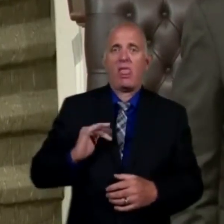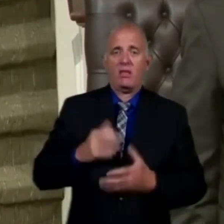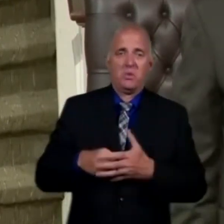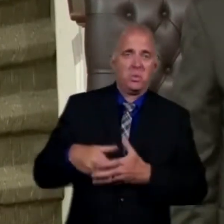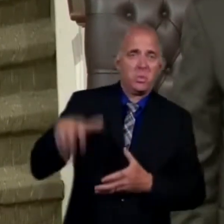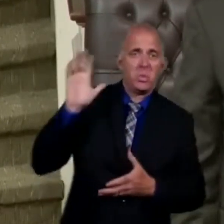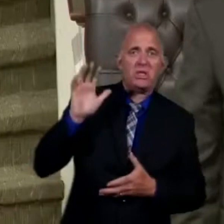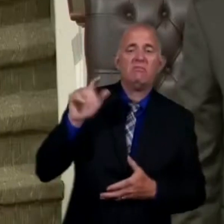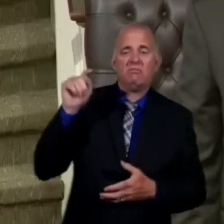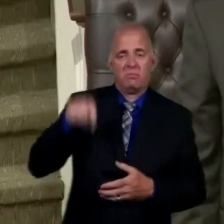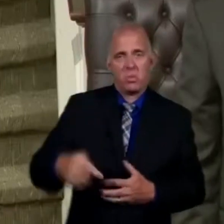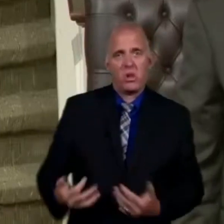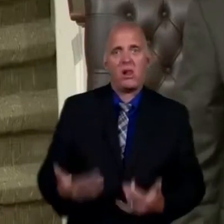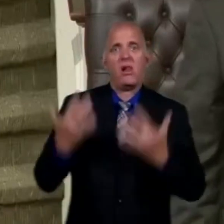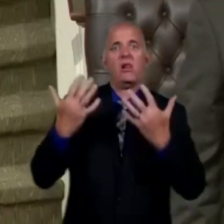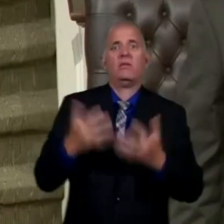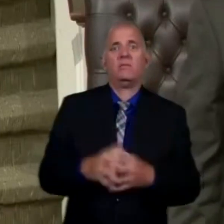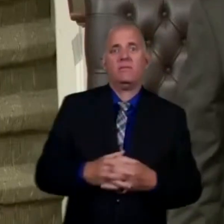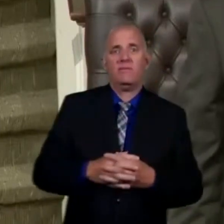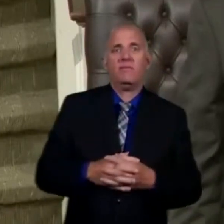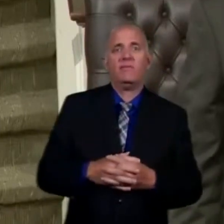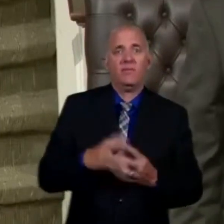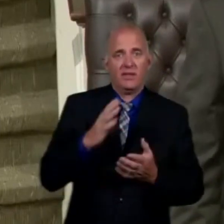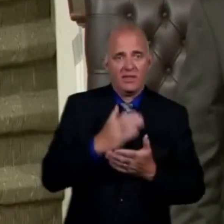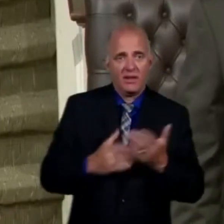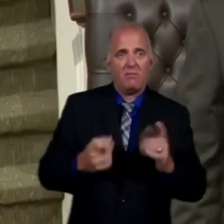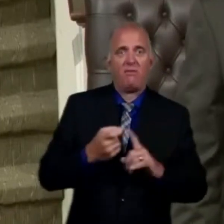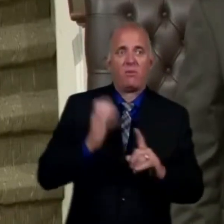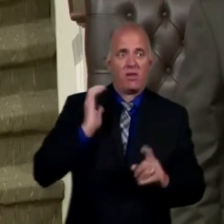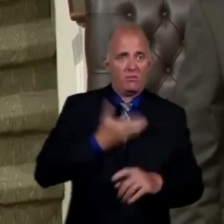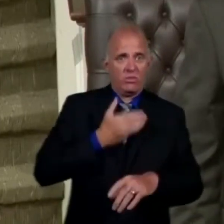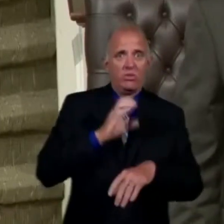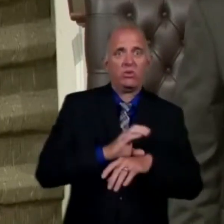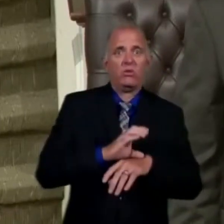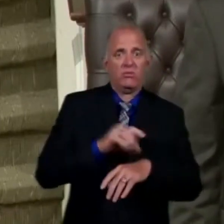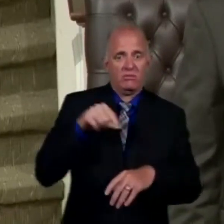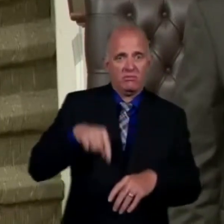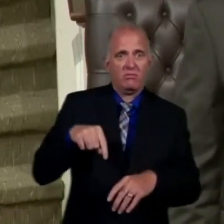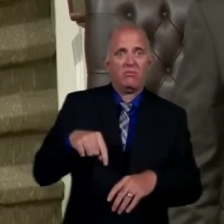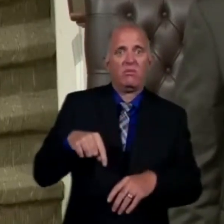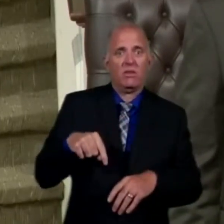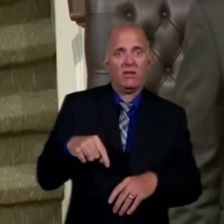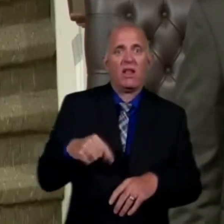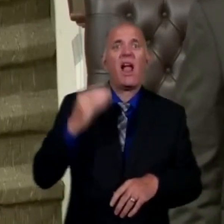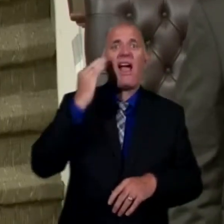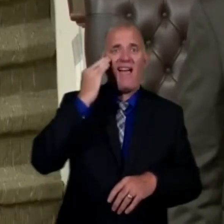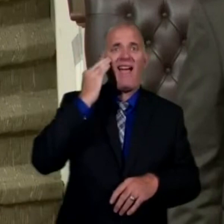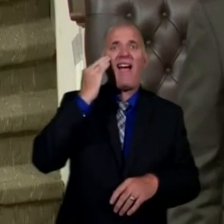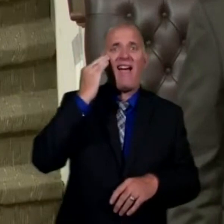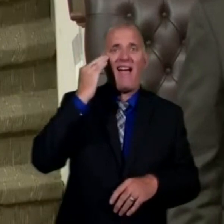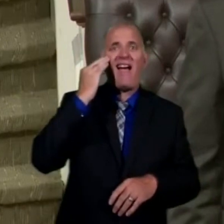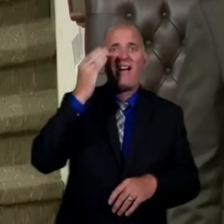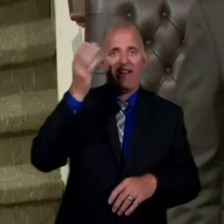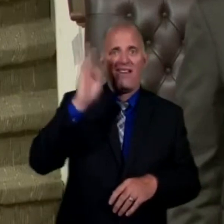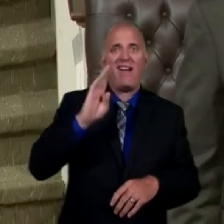They go to hell from the pews of First Baptist Church. They know all of it up here. It just never did come here.